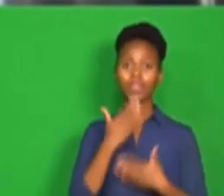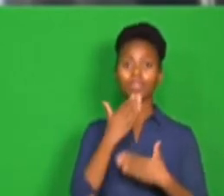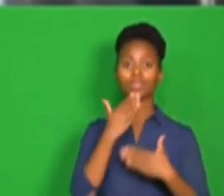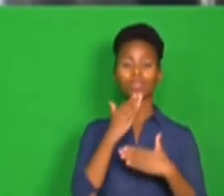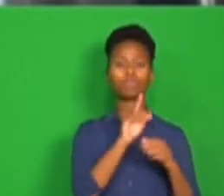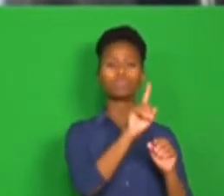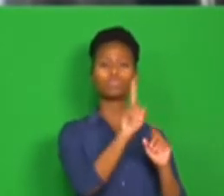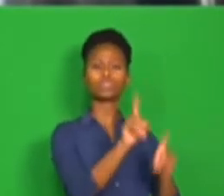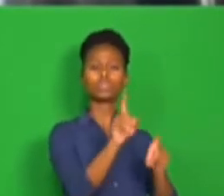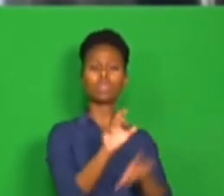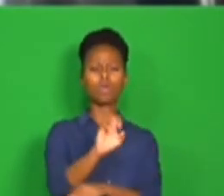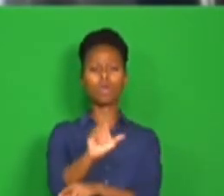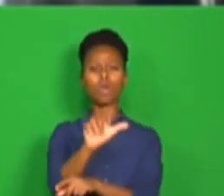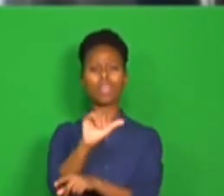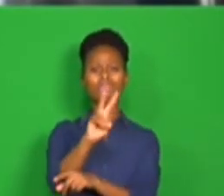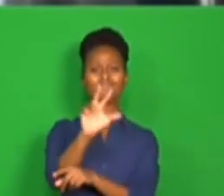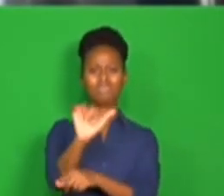Olivia.